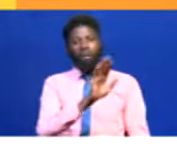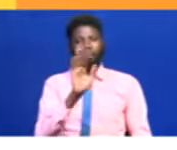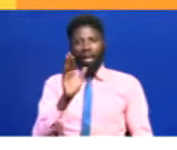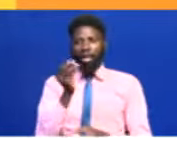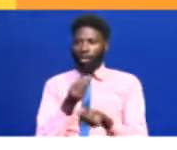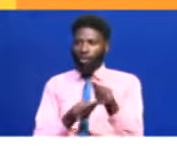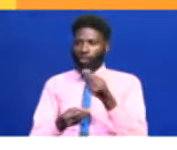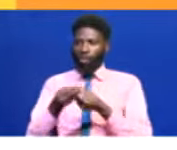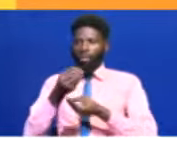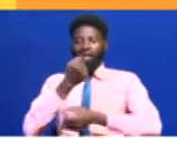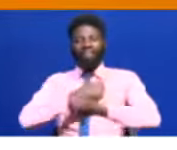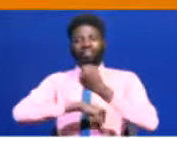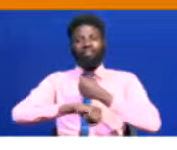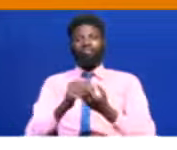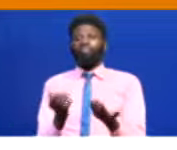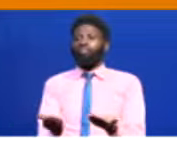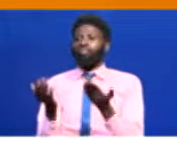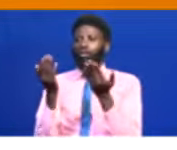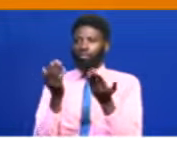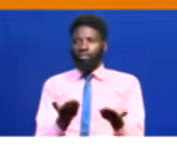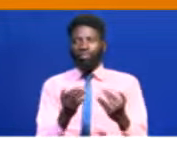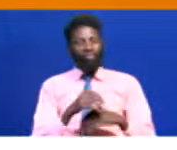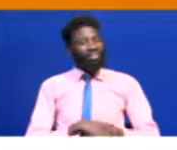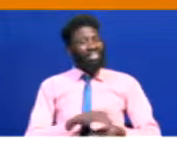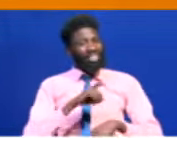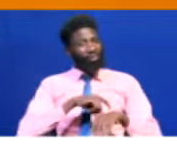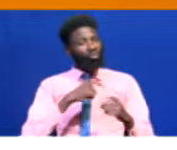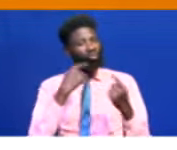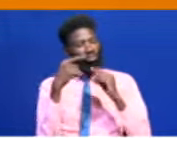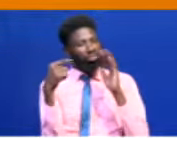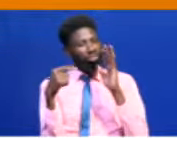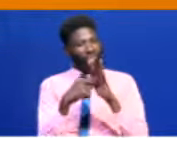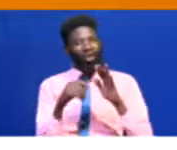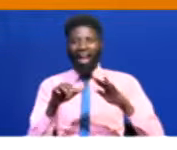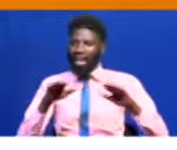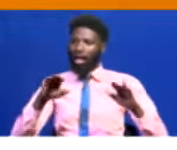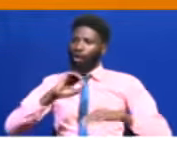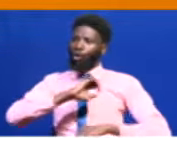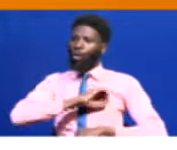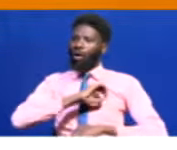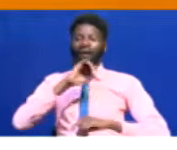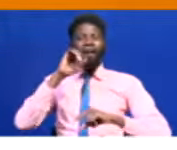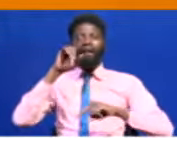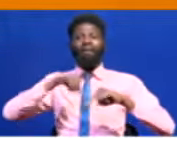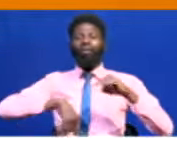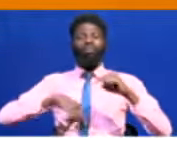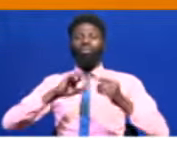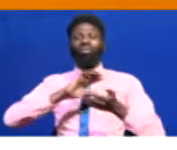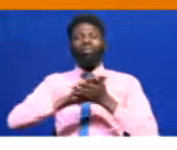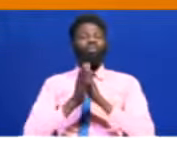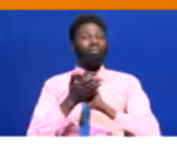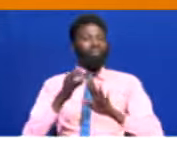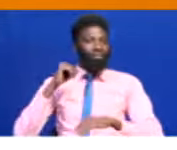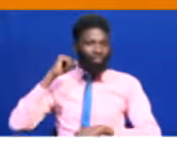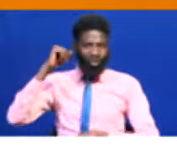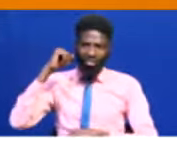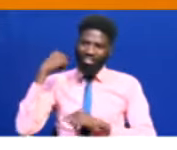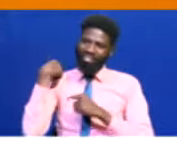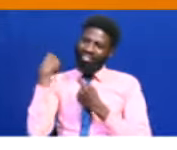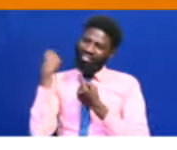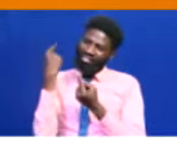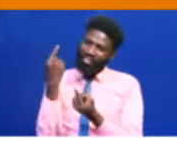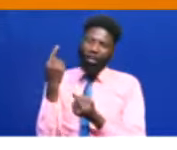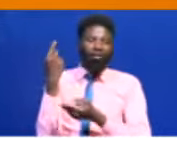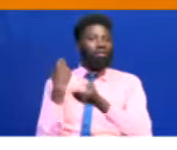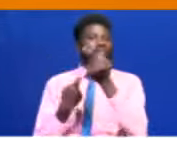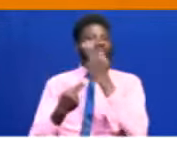economic activities. When you talk about land ownership, it cannot be devoid of politics. Right. as history has it, when matters of